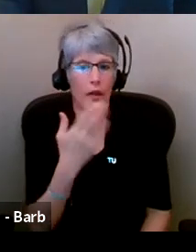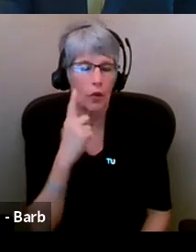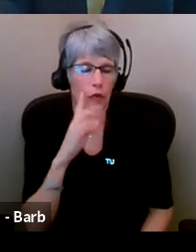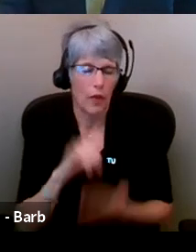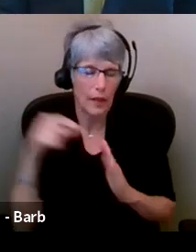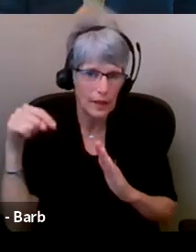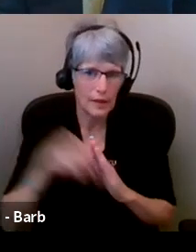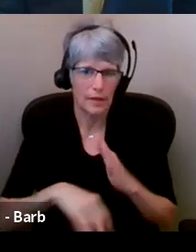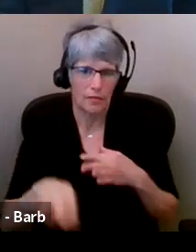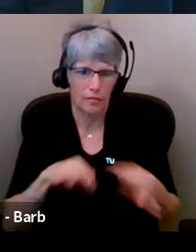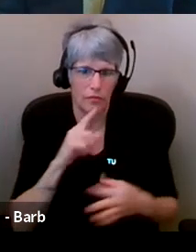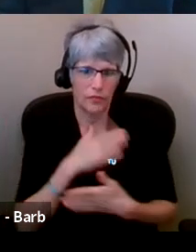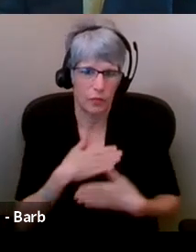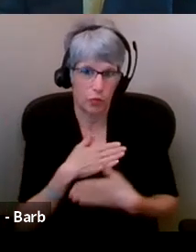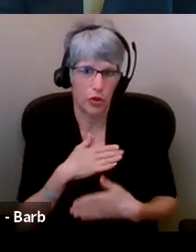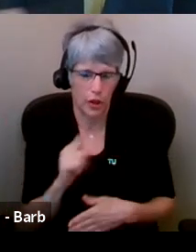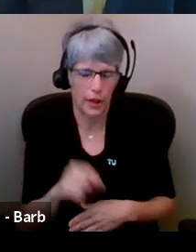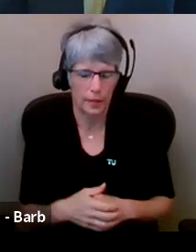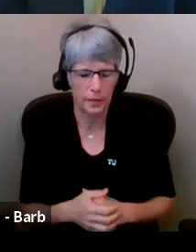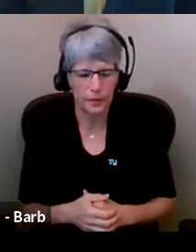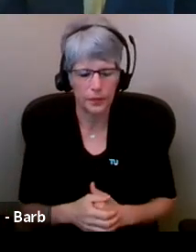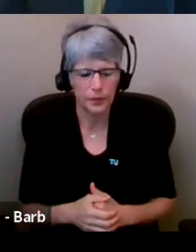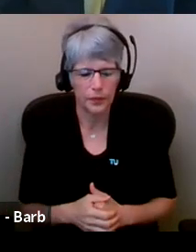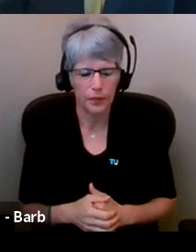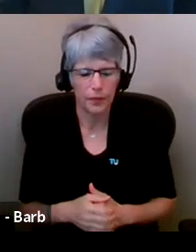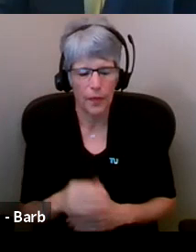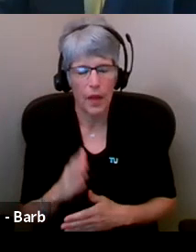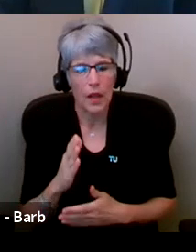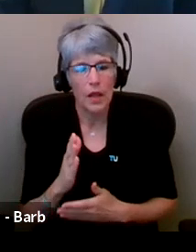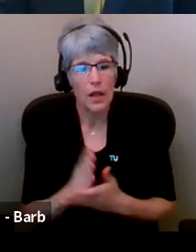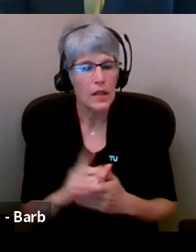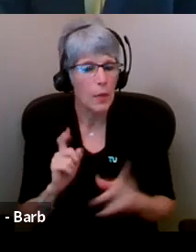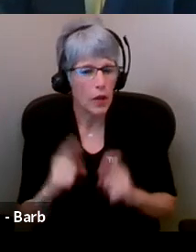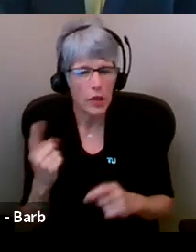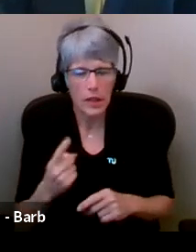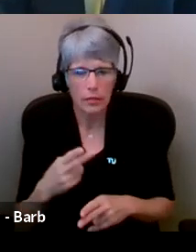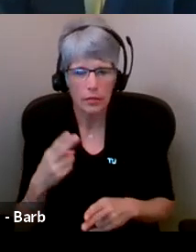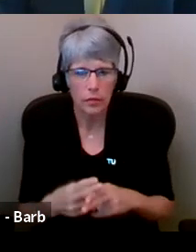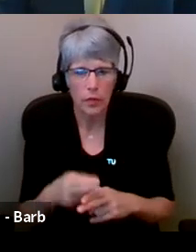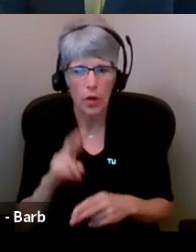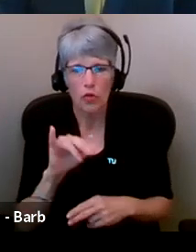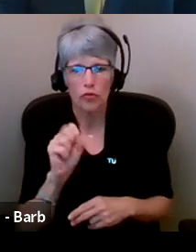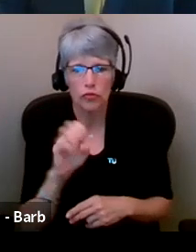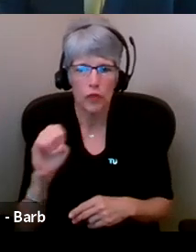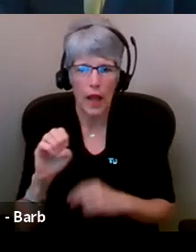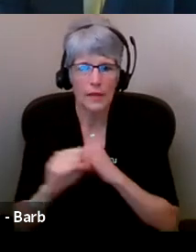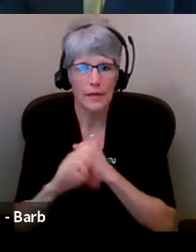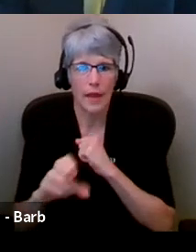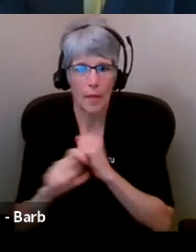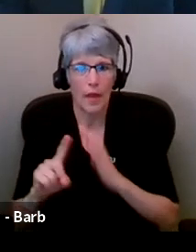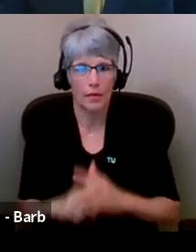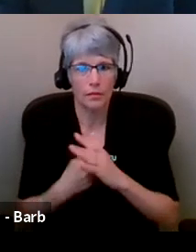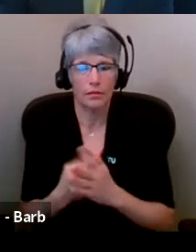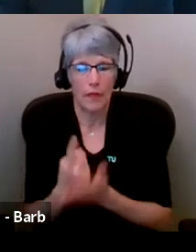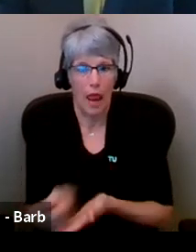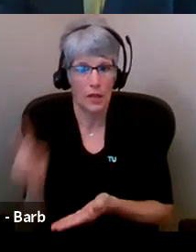explanation there. Appreciate it. So some questions in. Somebody has referenced the RISE campaign launch from last week.